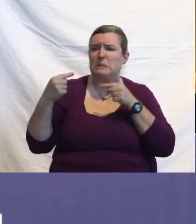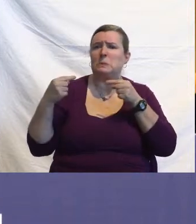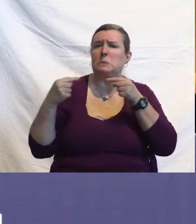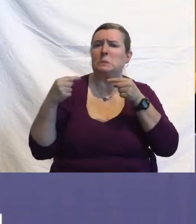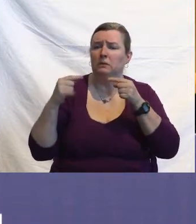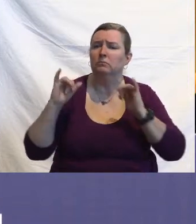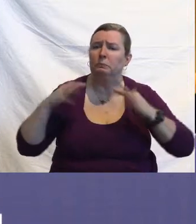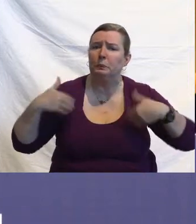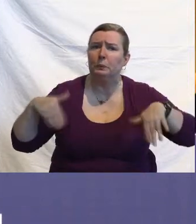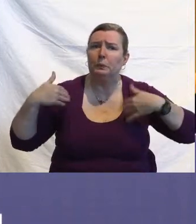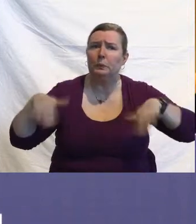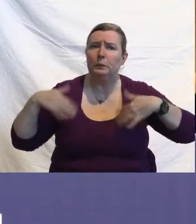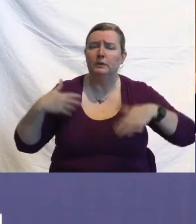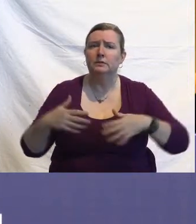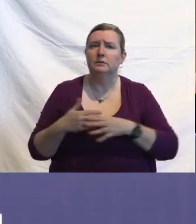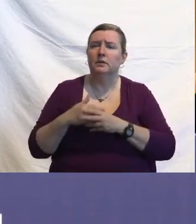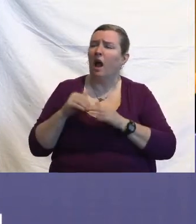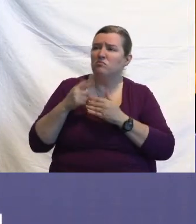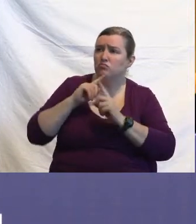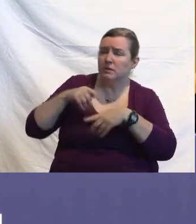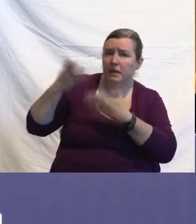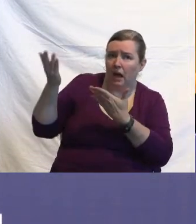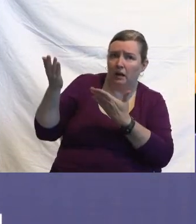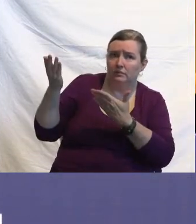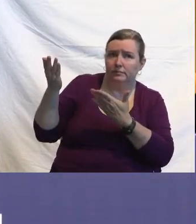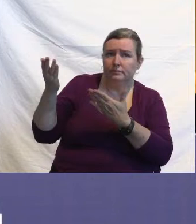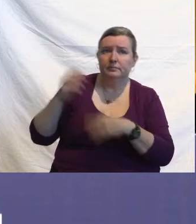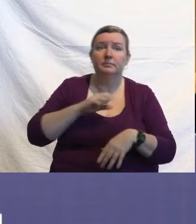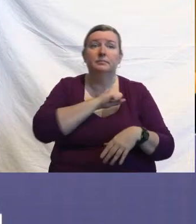that? And on the Senate President